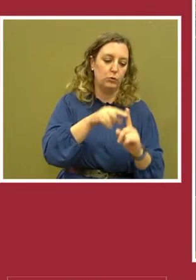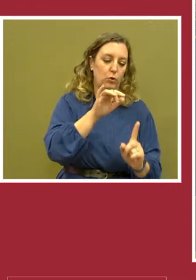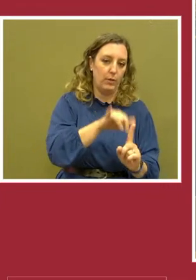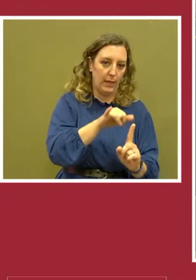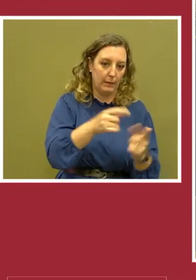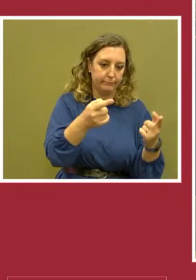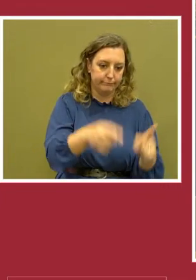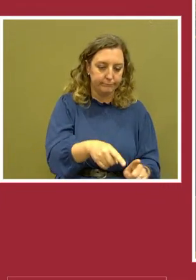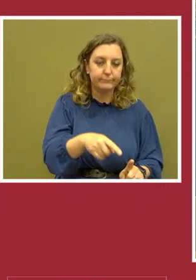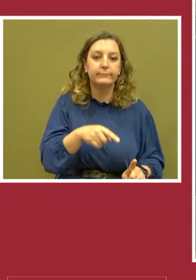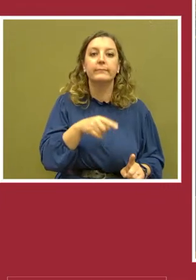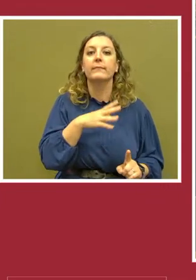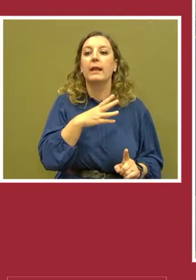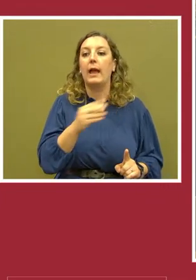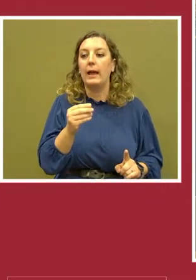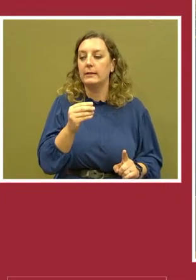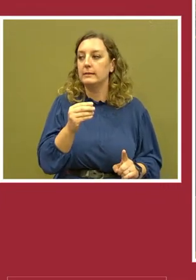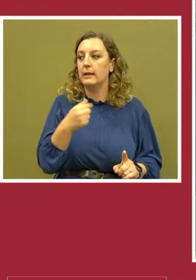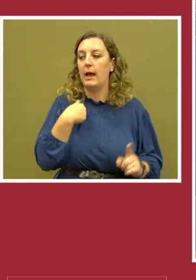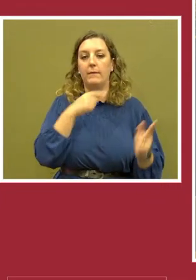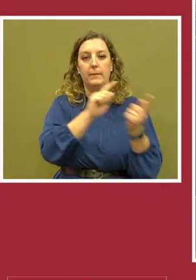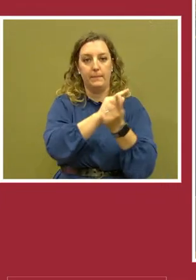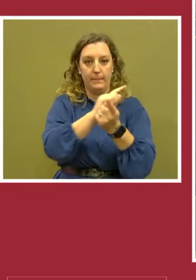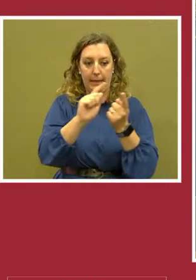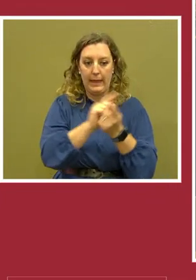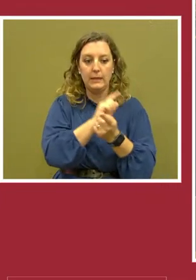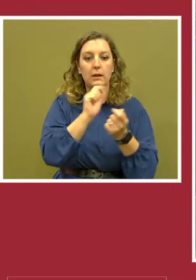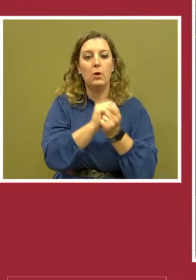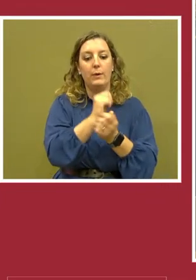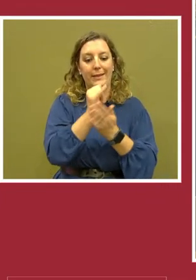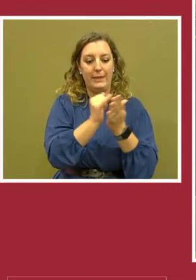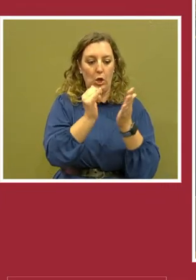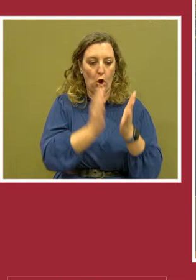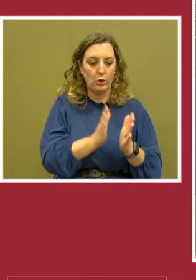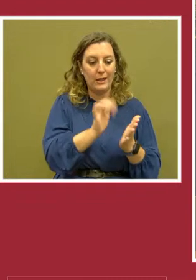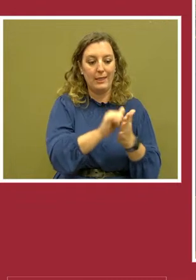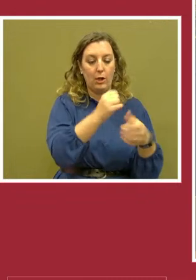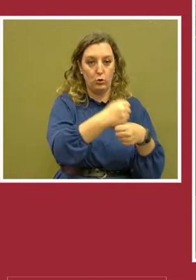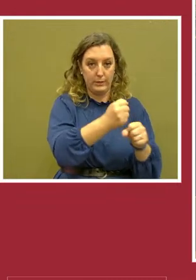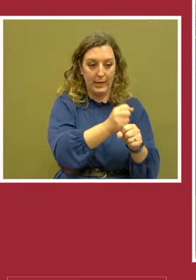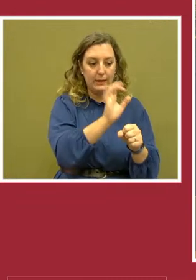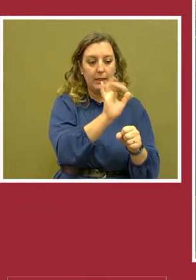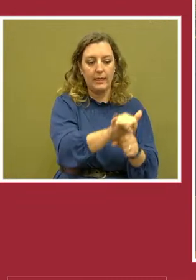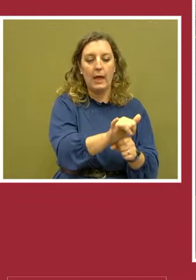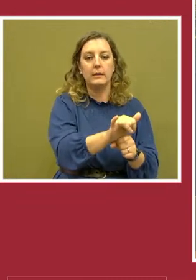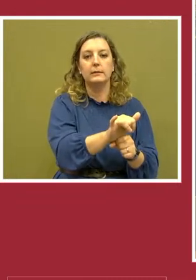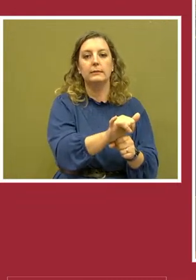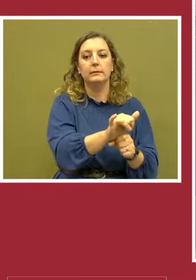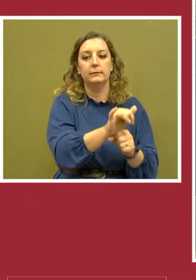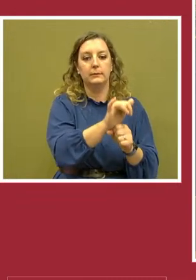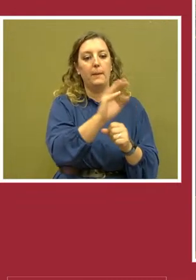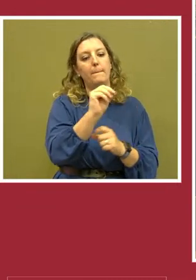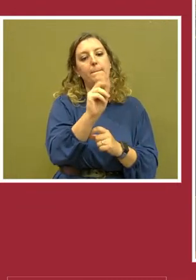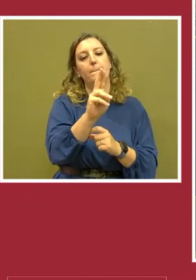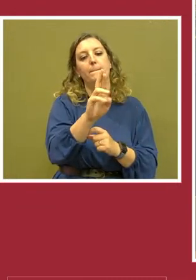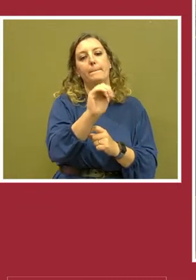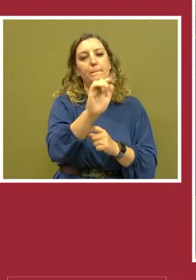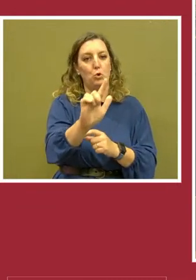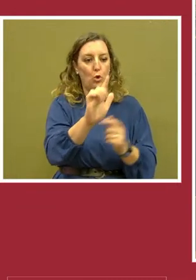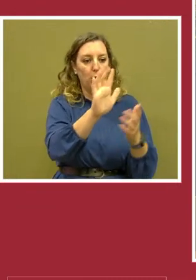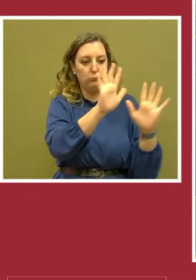particular incident, and I've met personally with the artist that created those murals and that